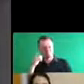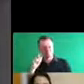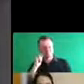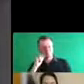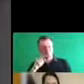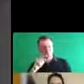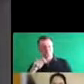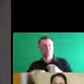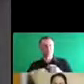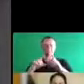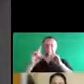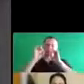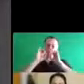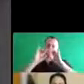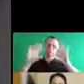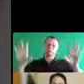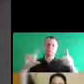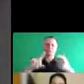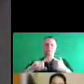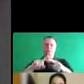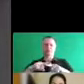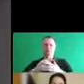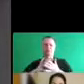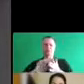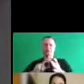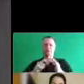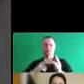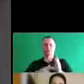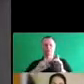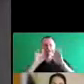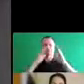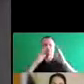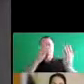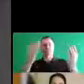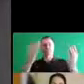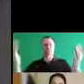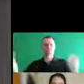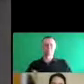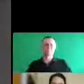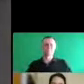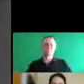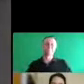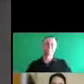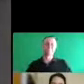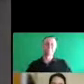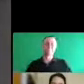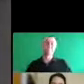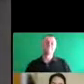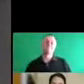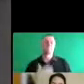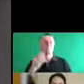exhibition, as you said. You know, I began doing the very first ones in